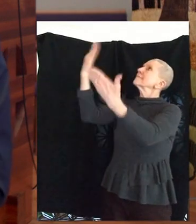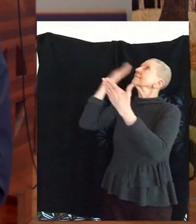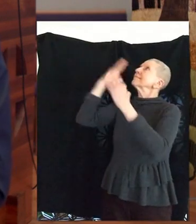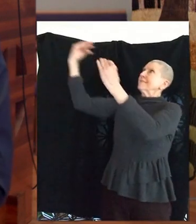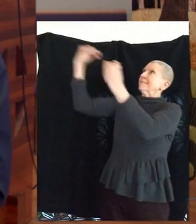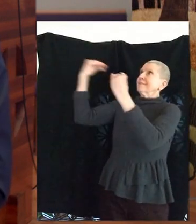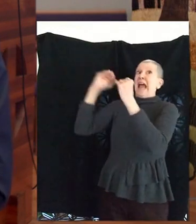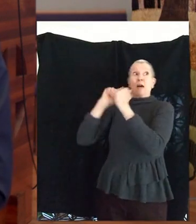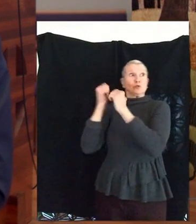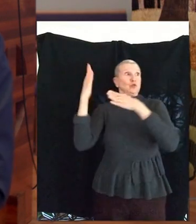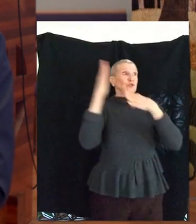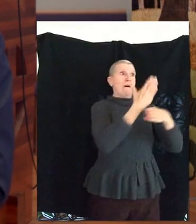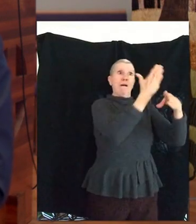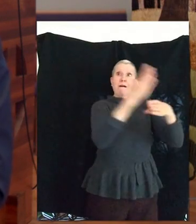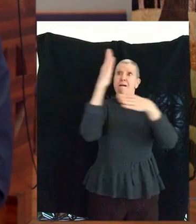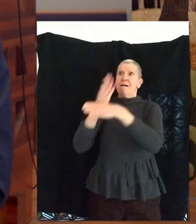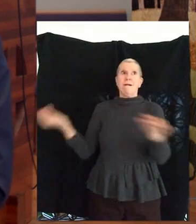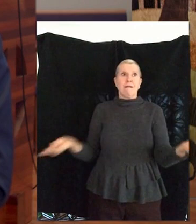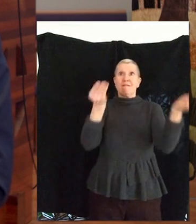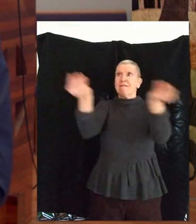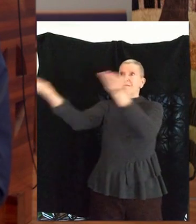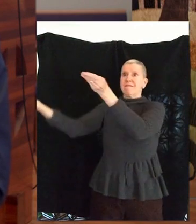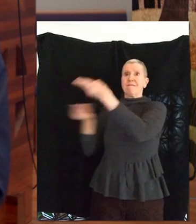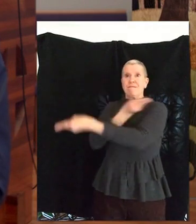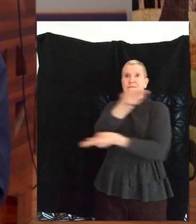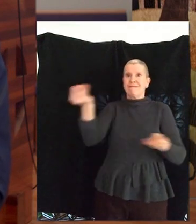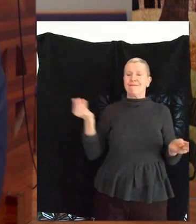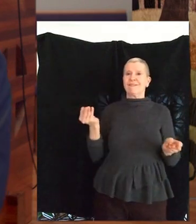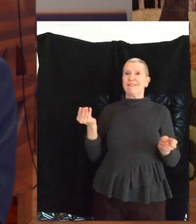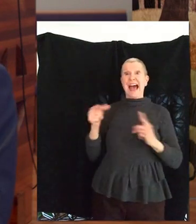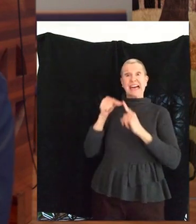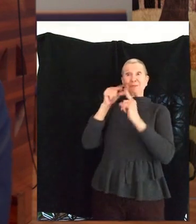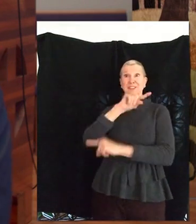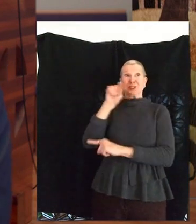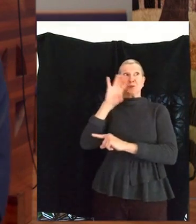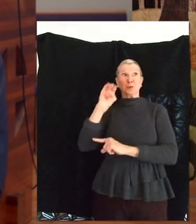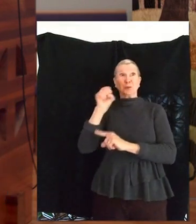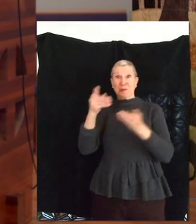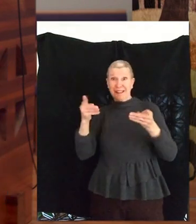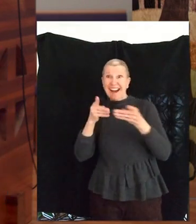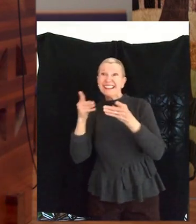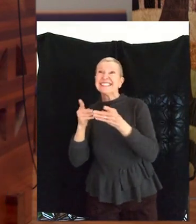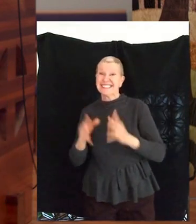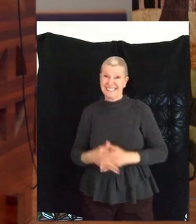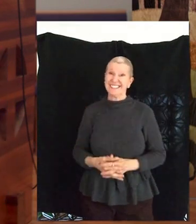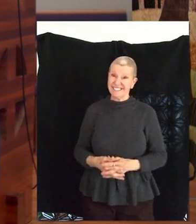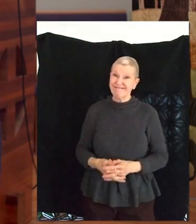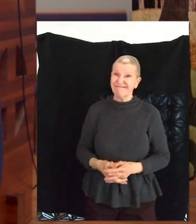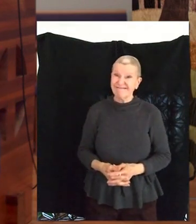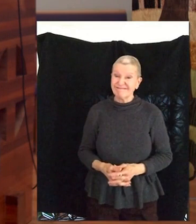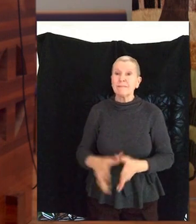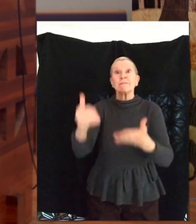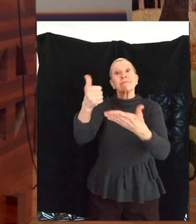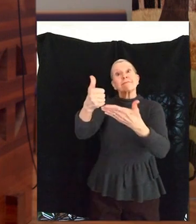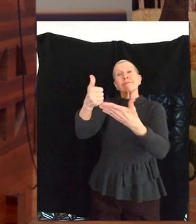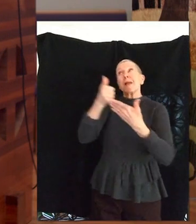for teaching us to share. Thanks for teaching us to share. Especially zoos. Especially zoos.